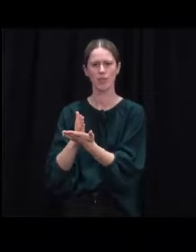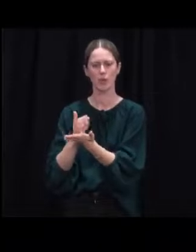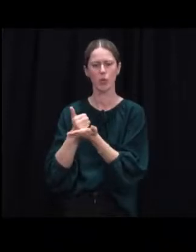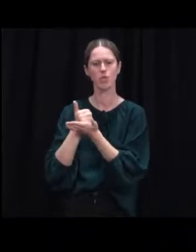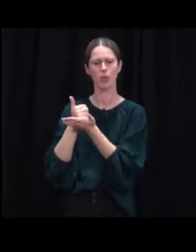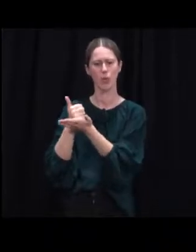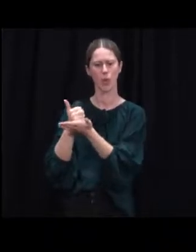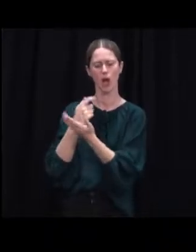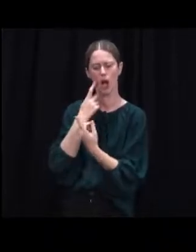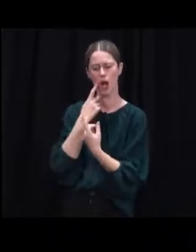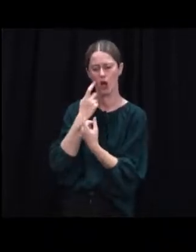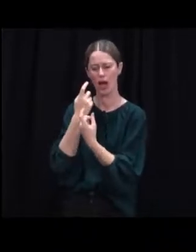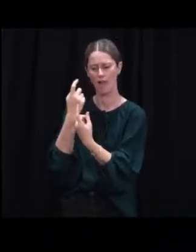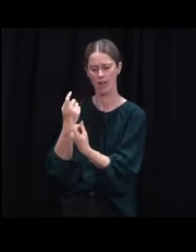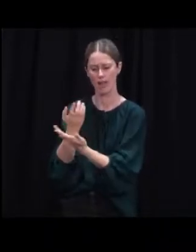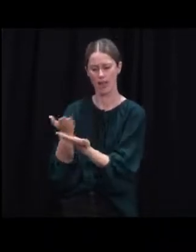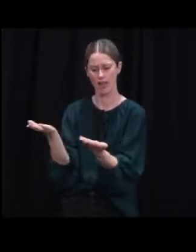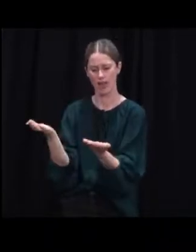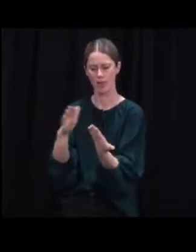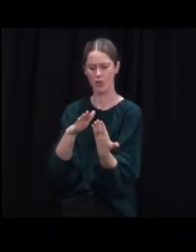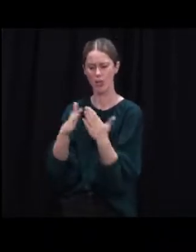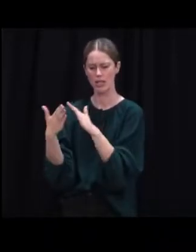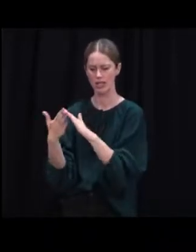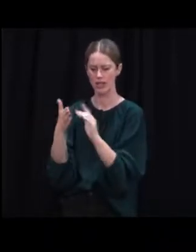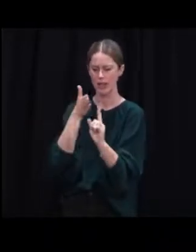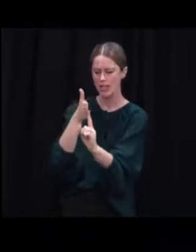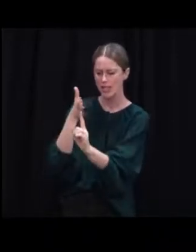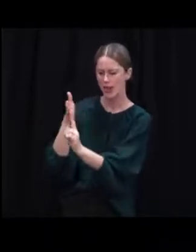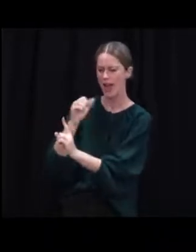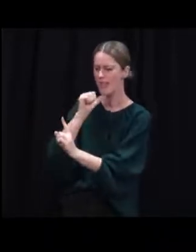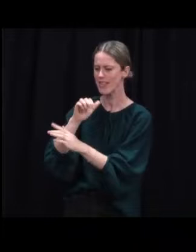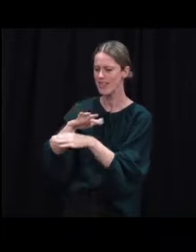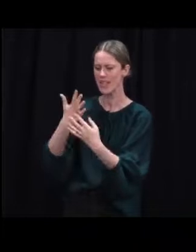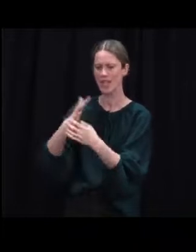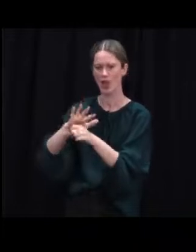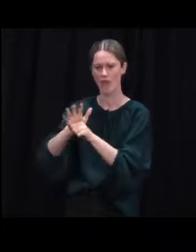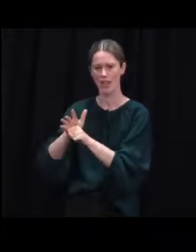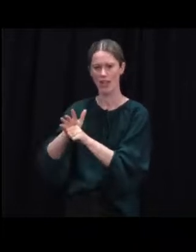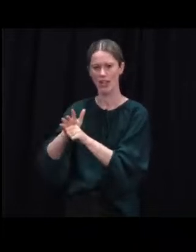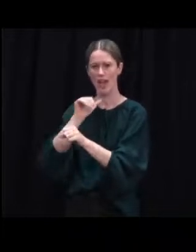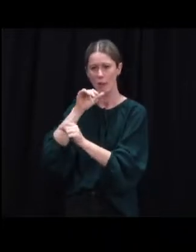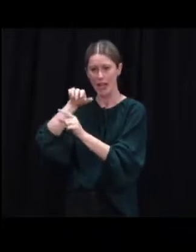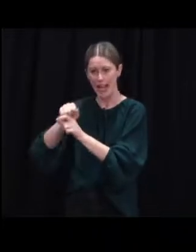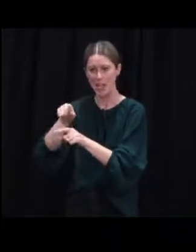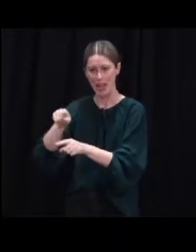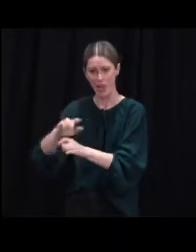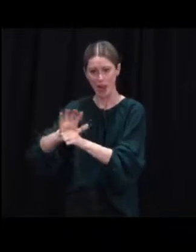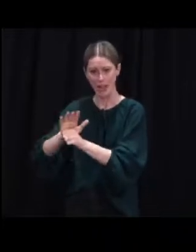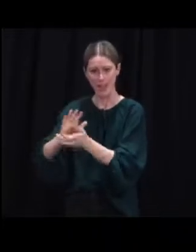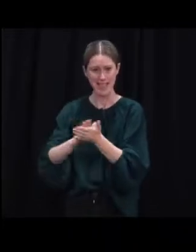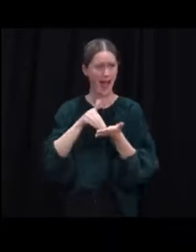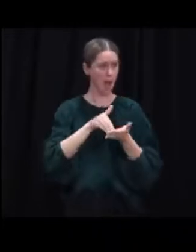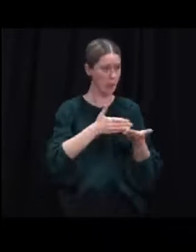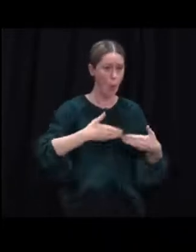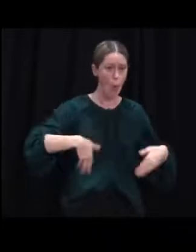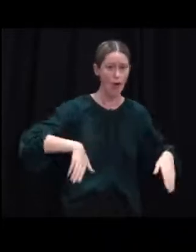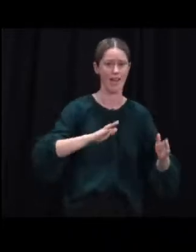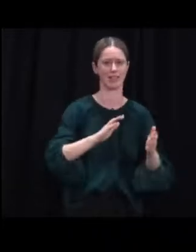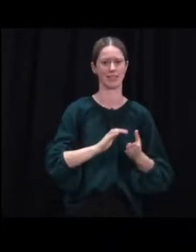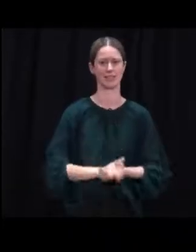supporting our efforts to reach out and ensure that we support and look after that community